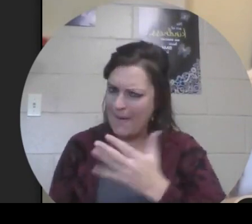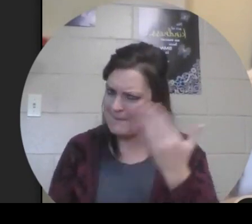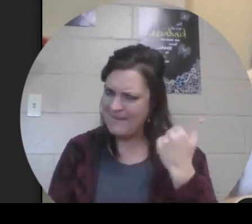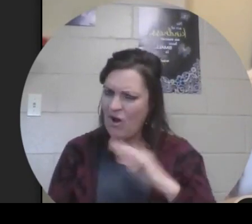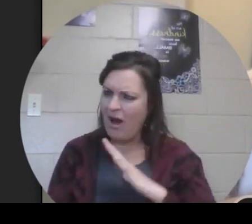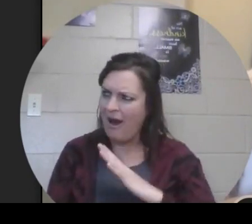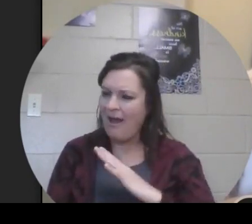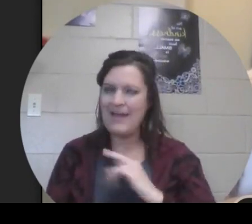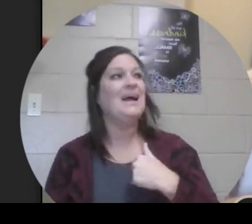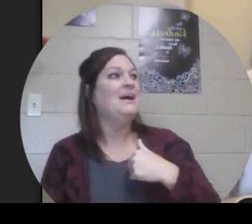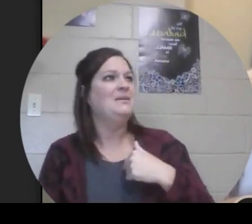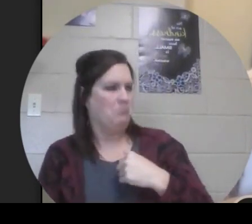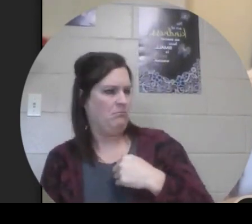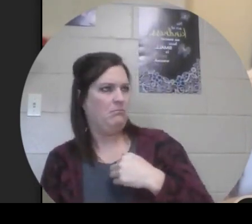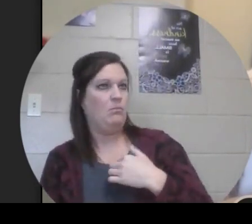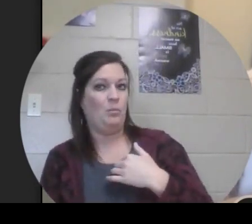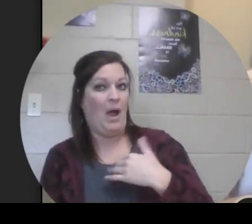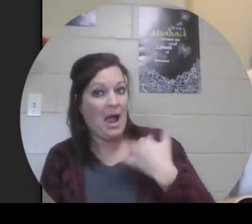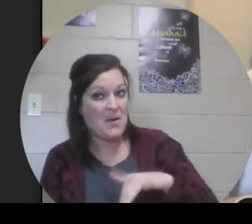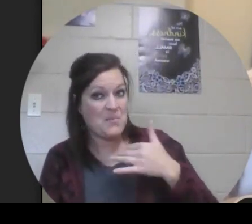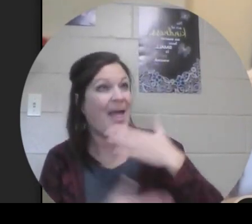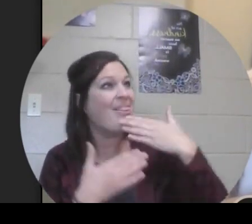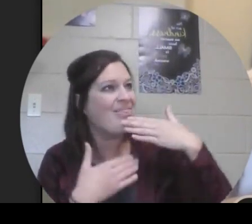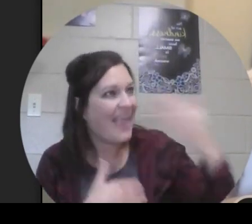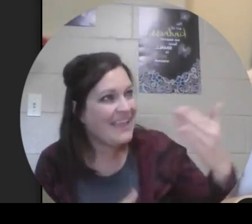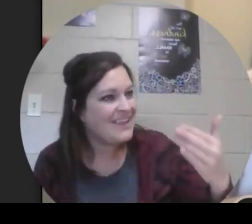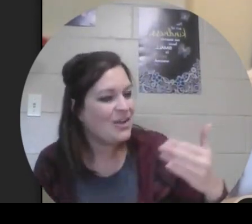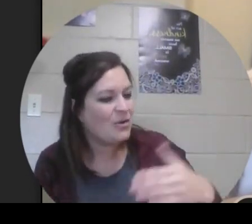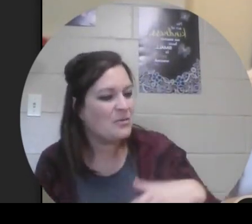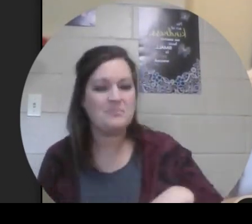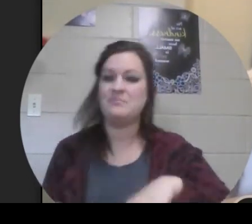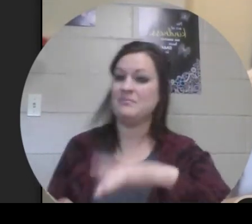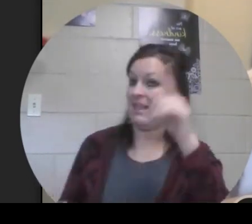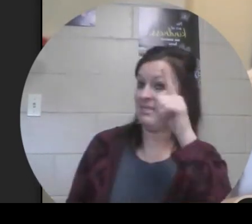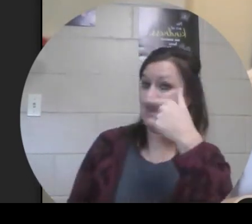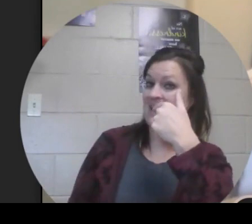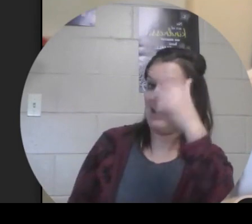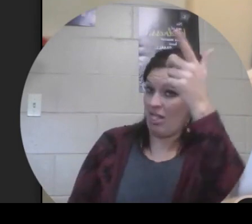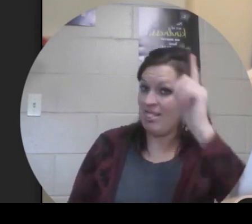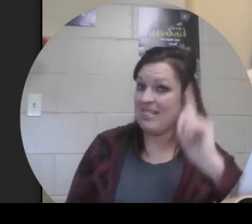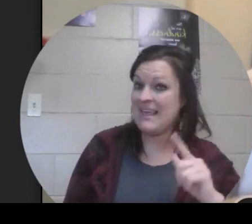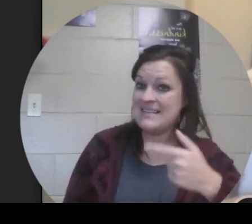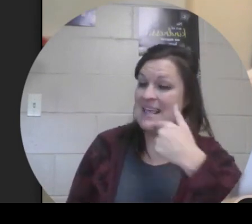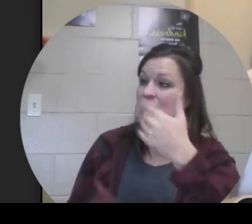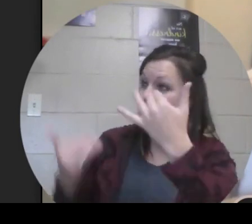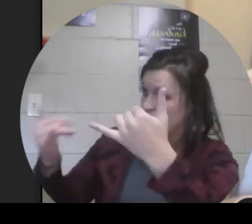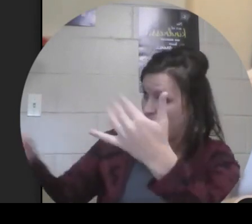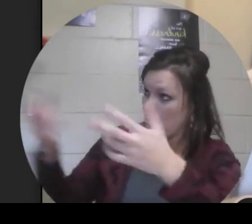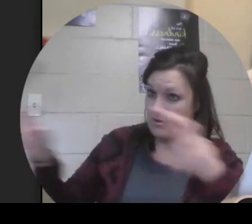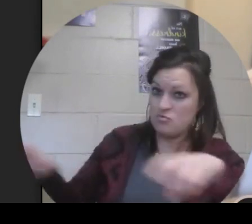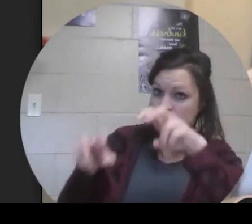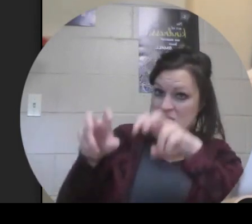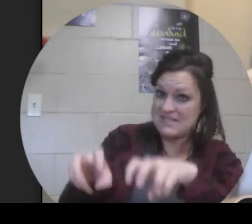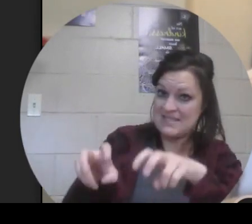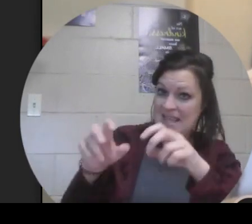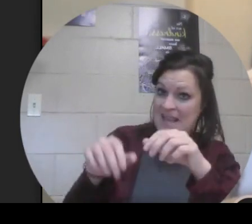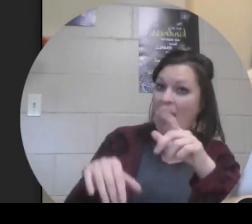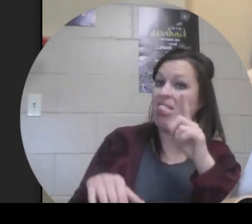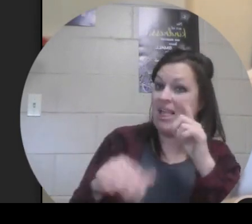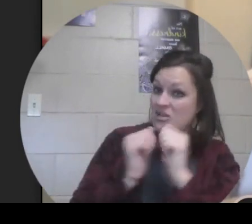smiled. Thanks. Do you want to sit with us at lunch today, Leah asked. Nora has book club, so there's an empty spot at our